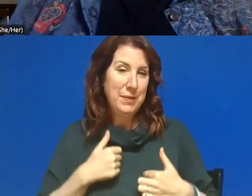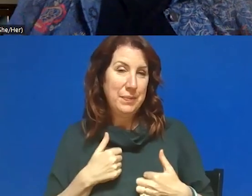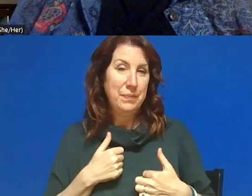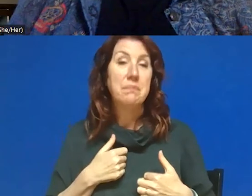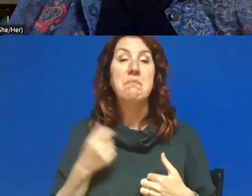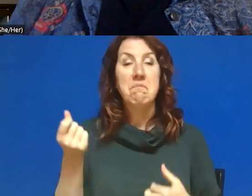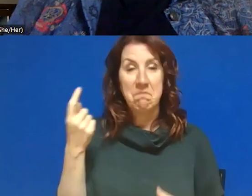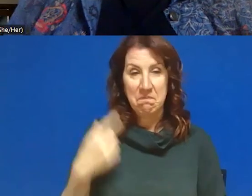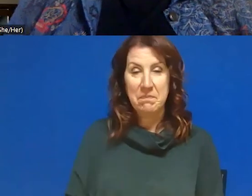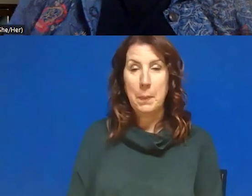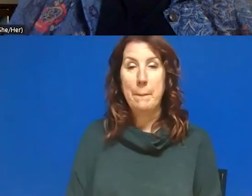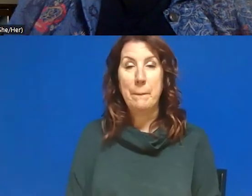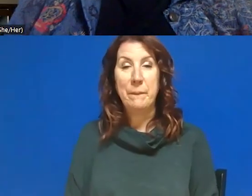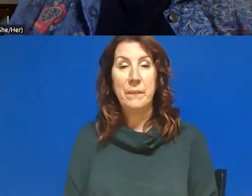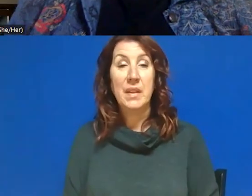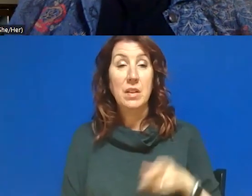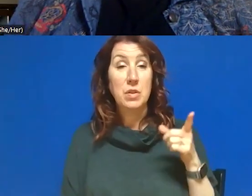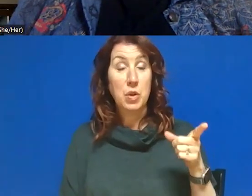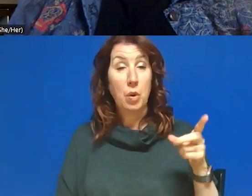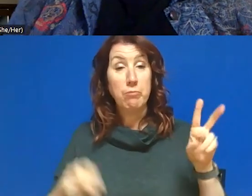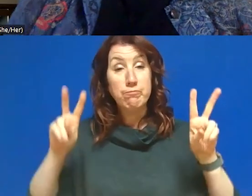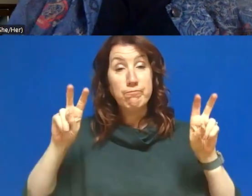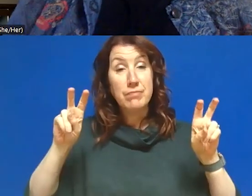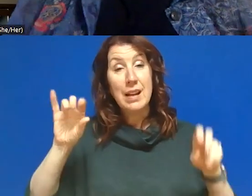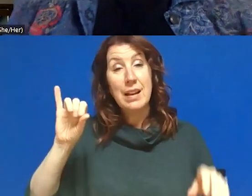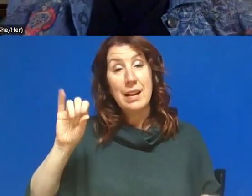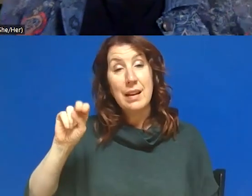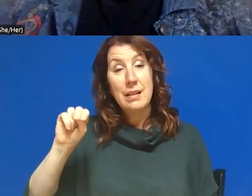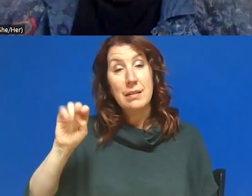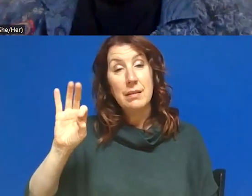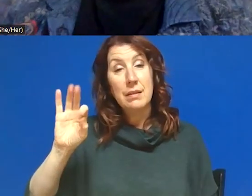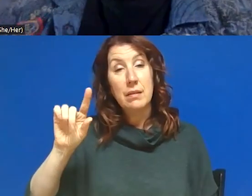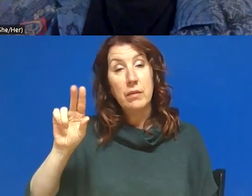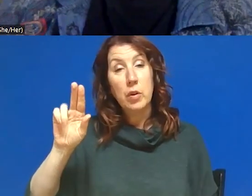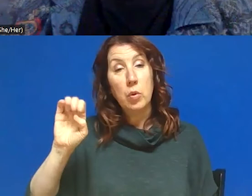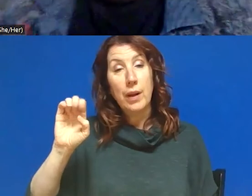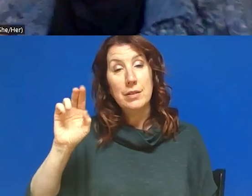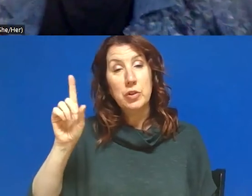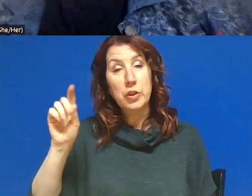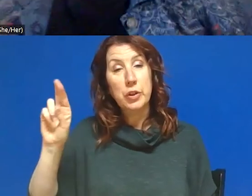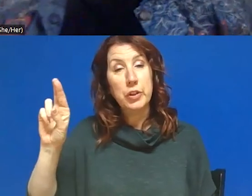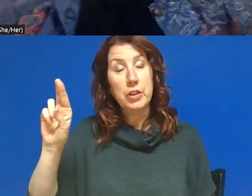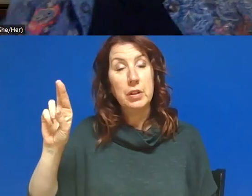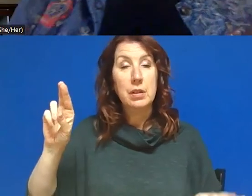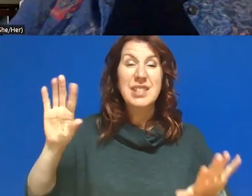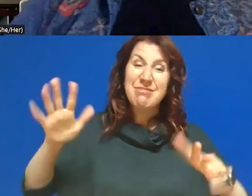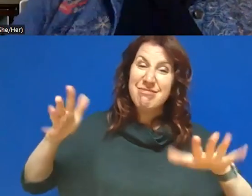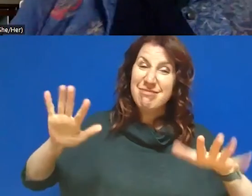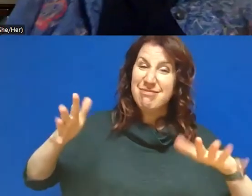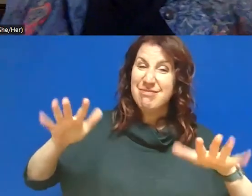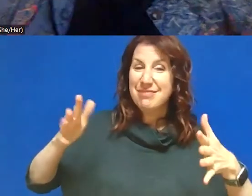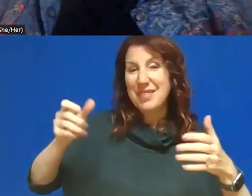Understandable. So you are an influencer now, right? Is that? Yeah. It's really you awkward. Like that